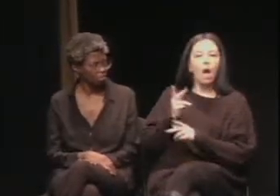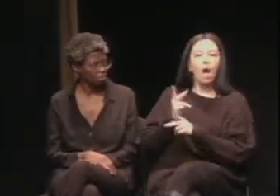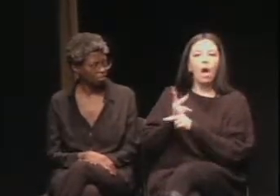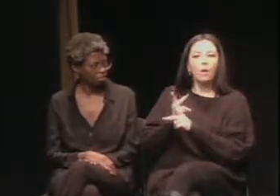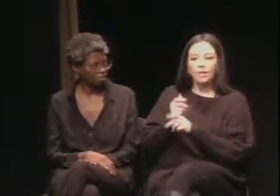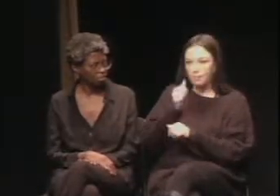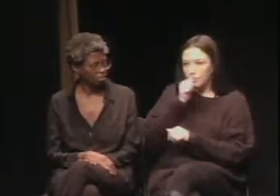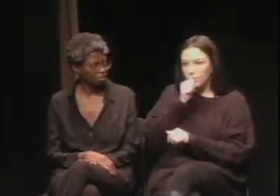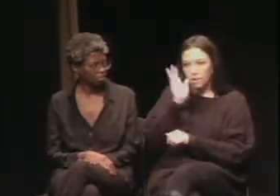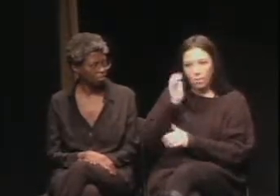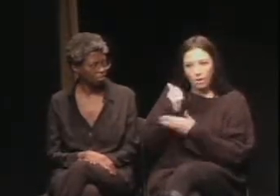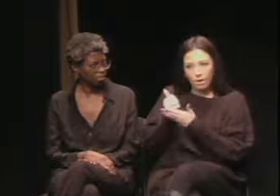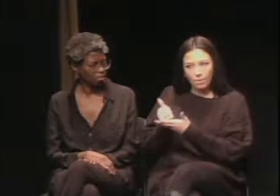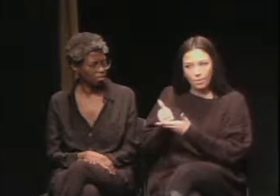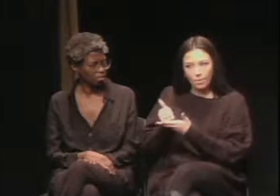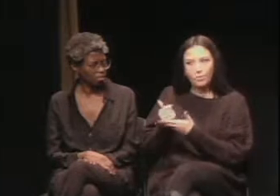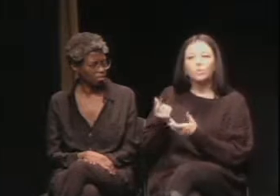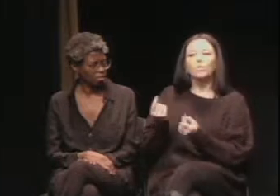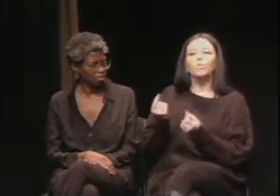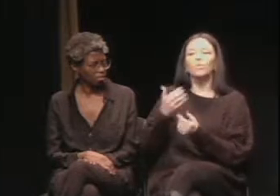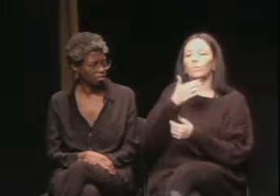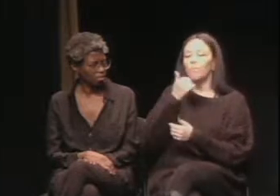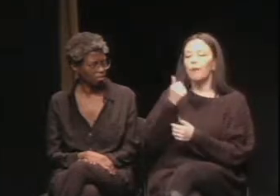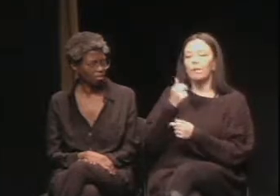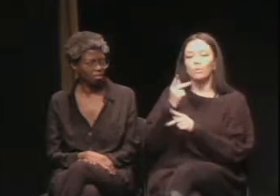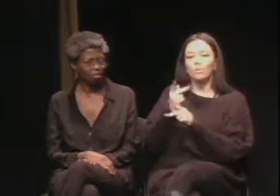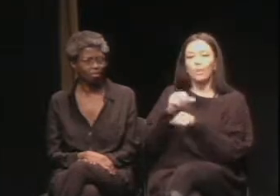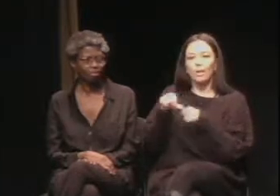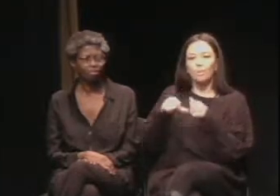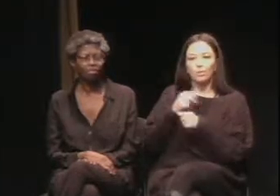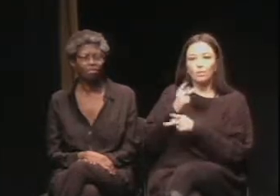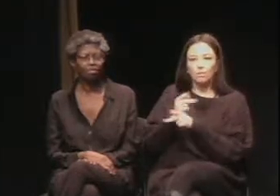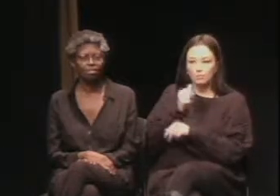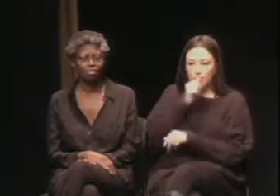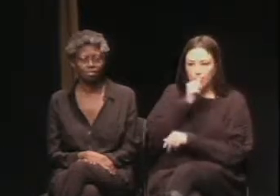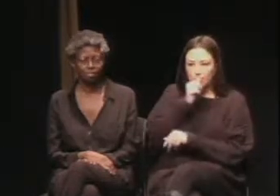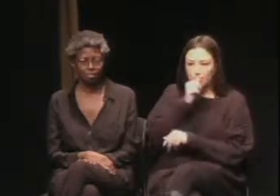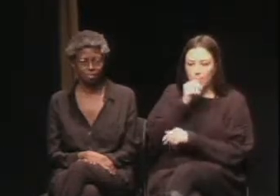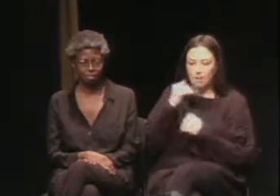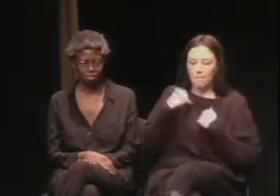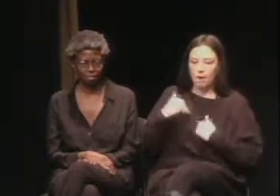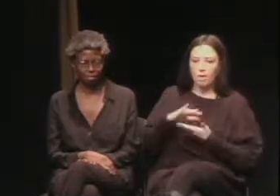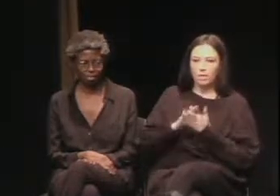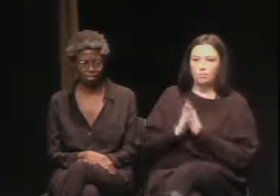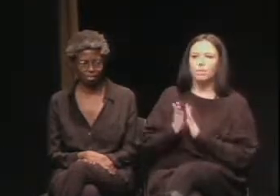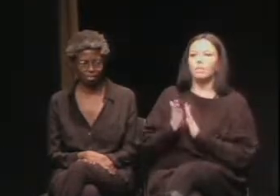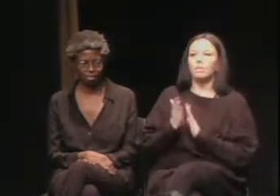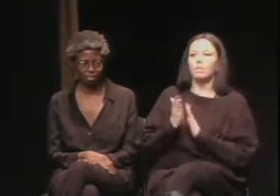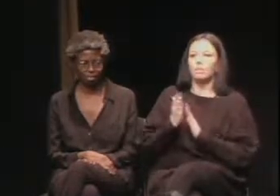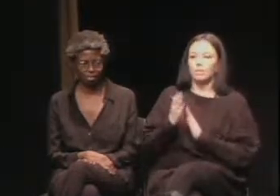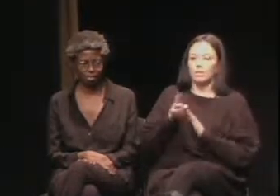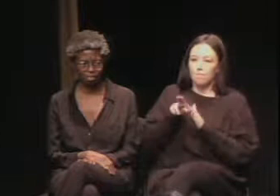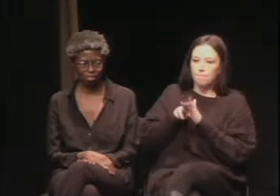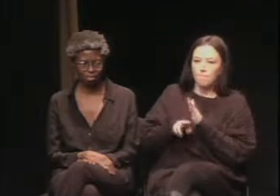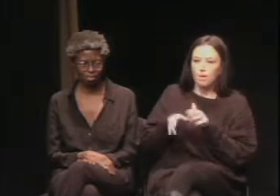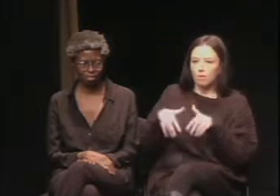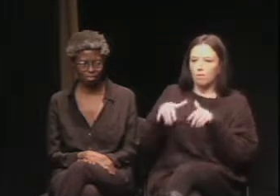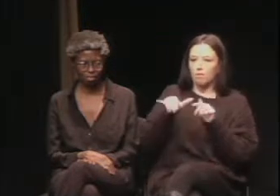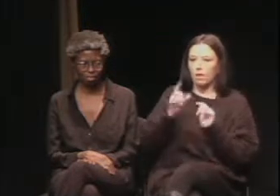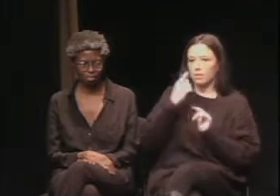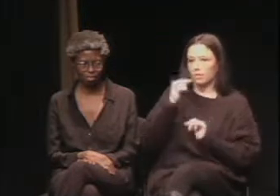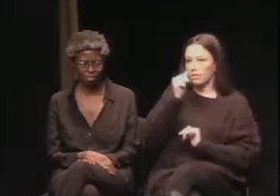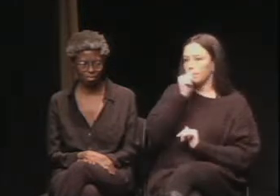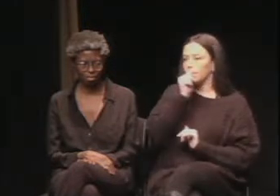I'll help you keep your secret because this is what we do best. Yeah, yeah. Right? Our bodies become burial grounds, yeah, for these secrets.